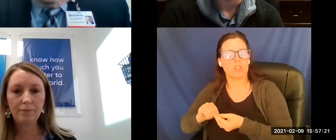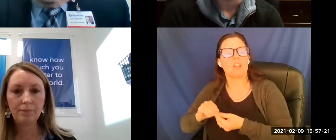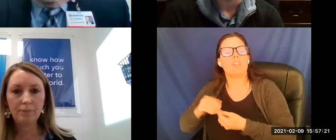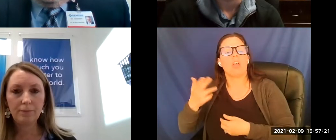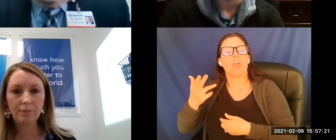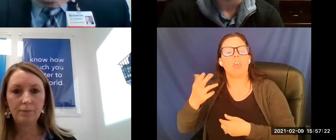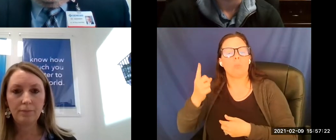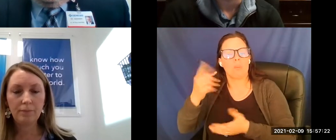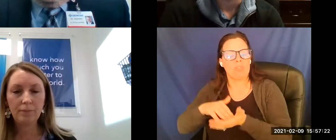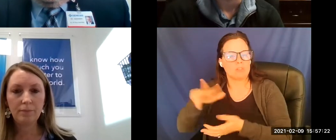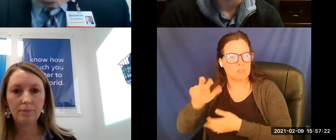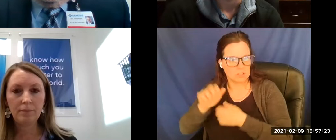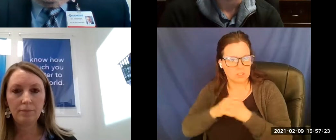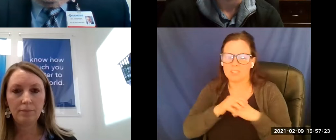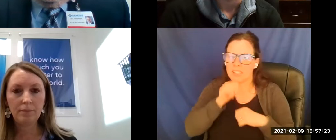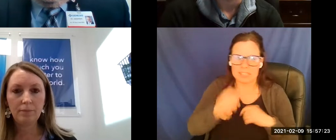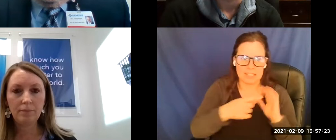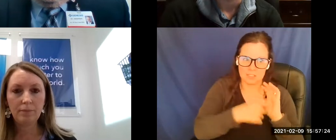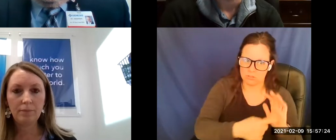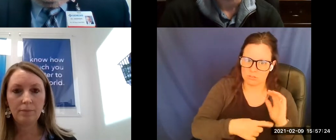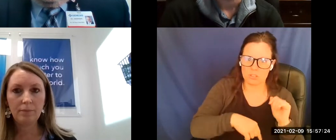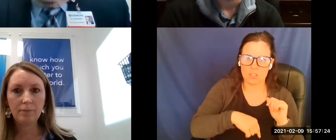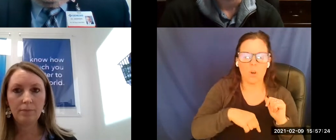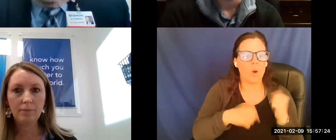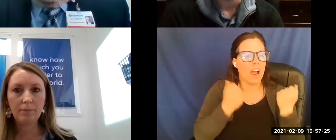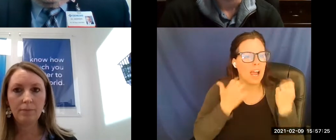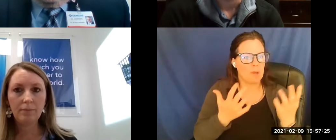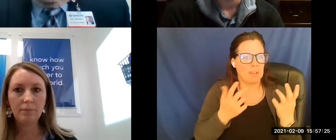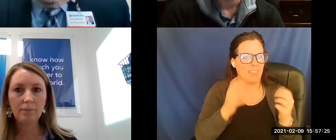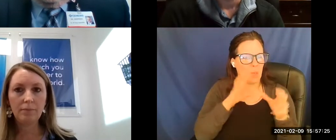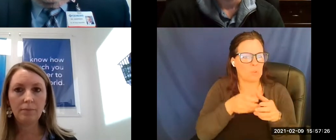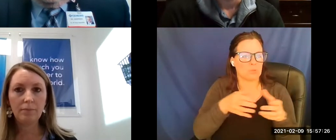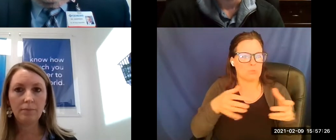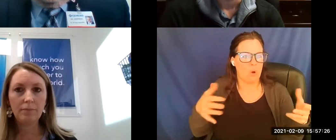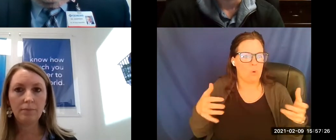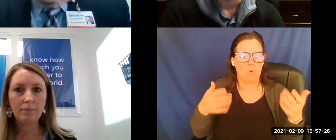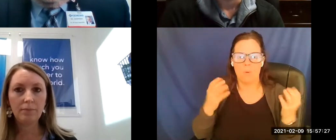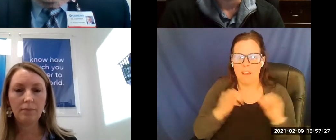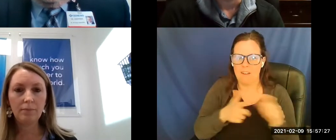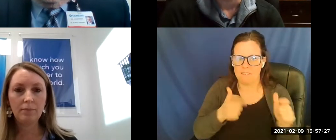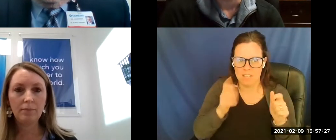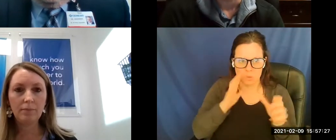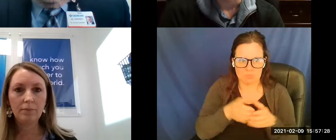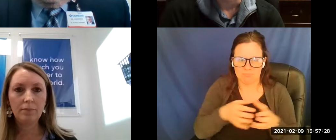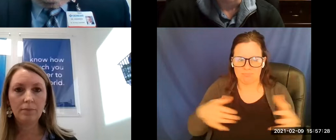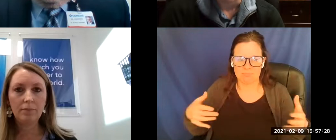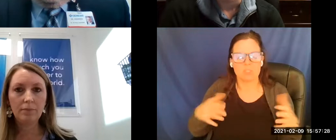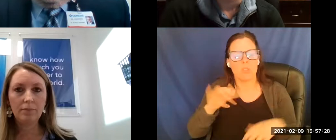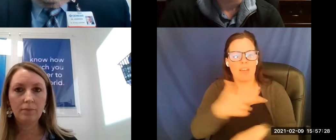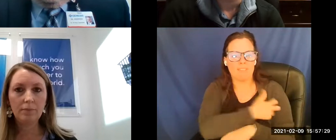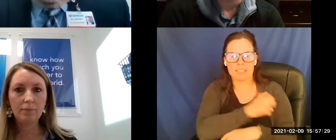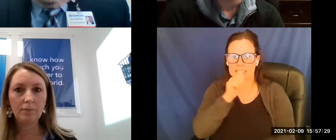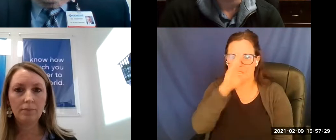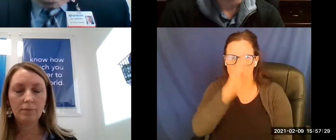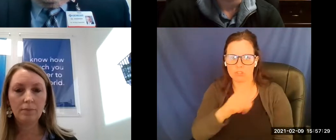did not give an indication of how quickly they will expand that group. So that vaccine won't be coming directly here